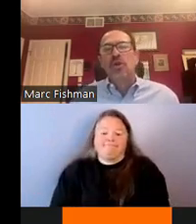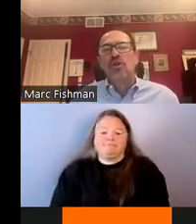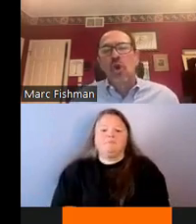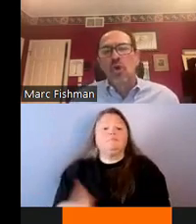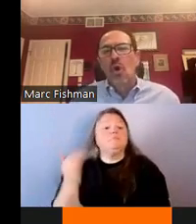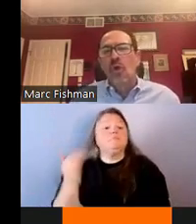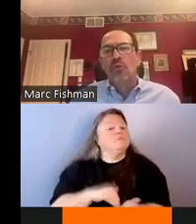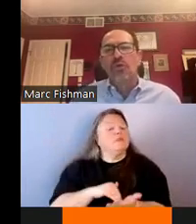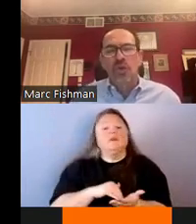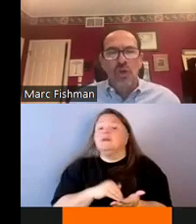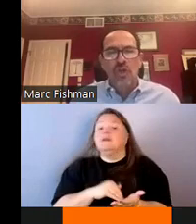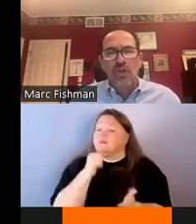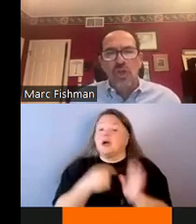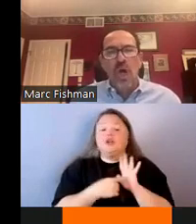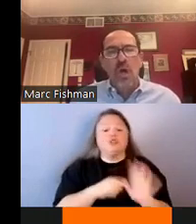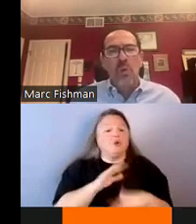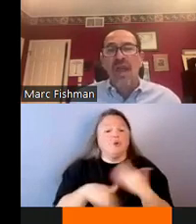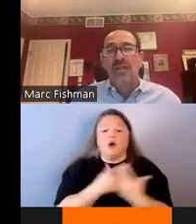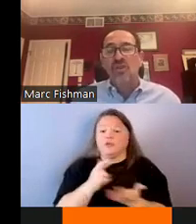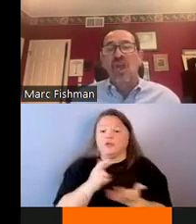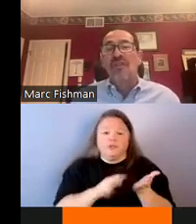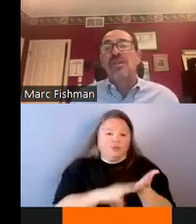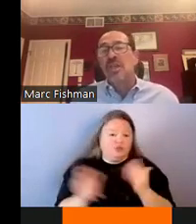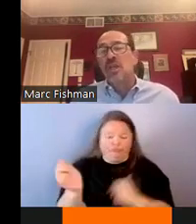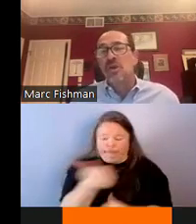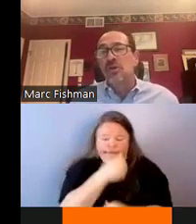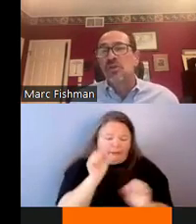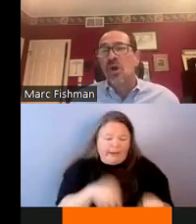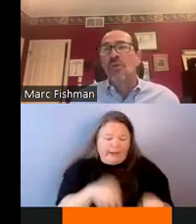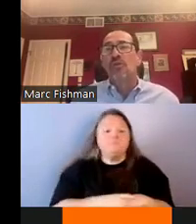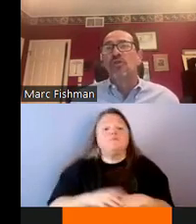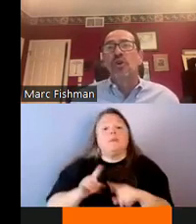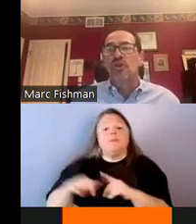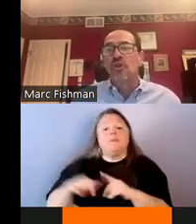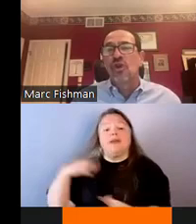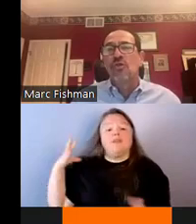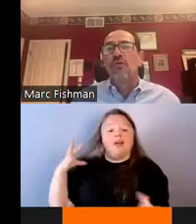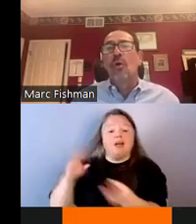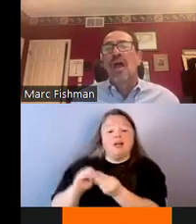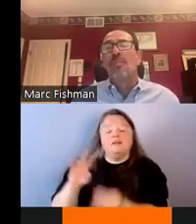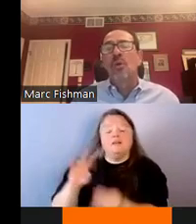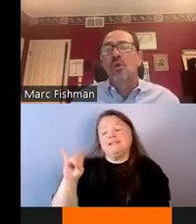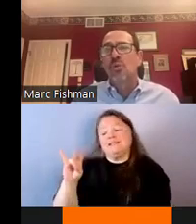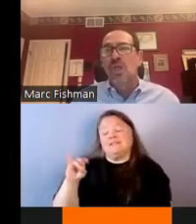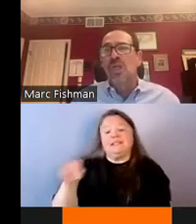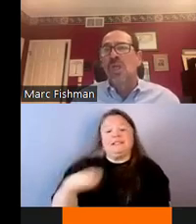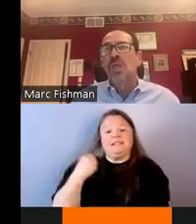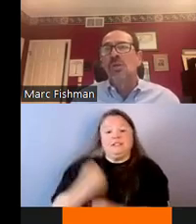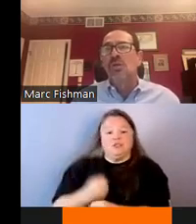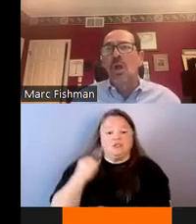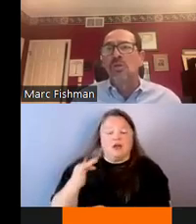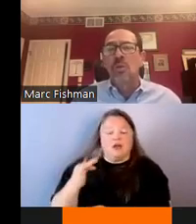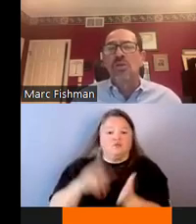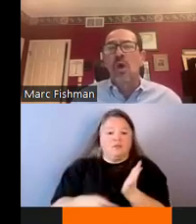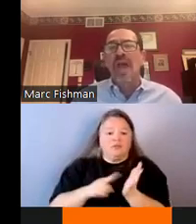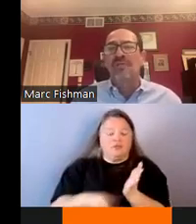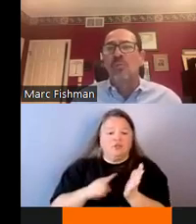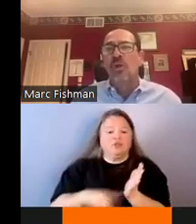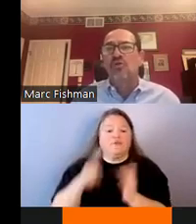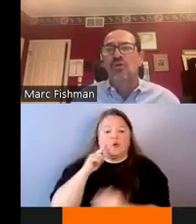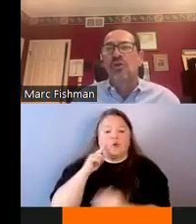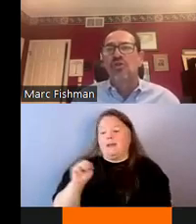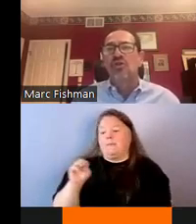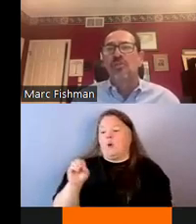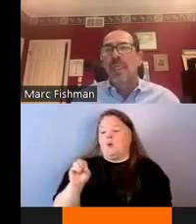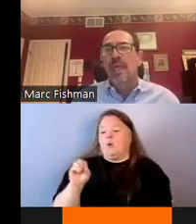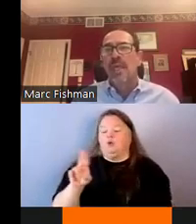Again, I'm not going to show you all the research. We've got 70 years of research for MOUD in adults. We don't have